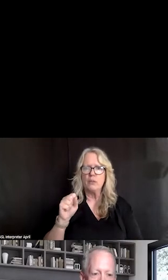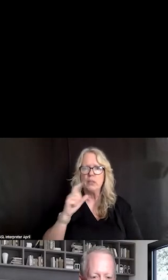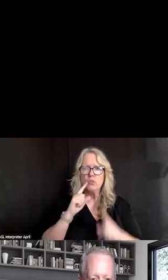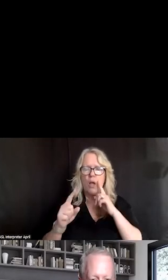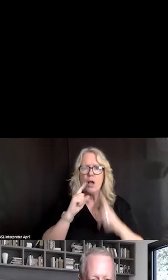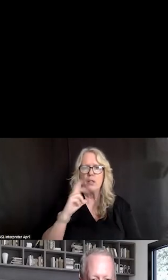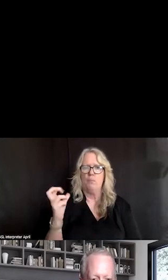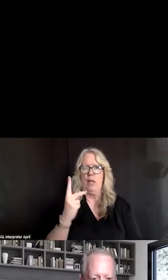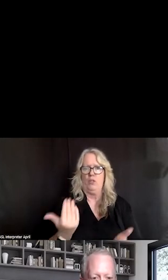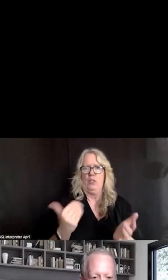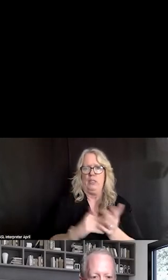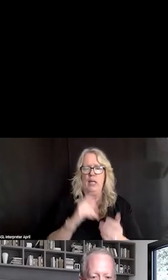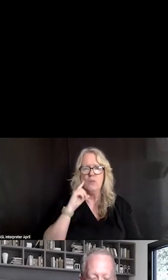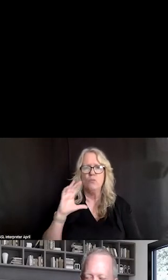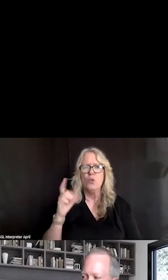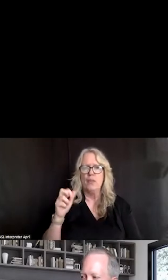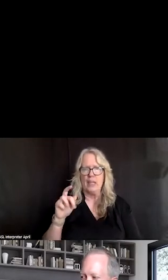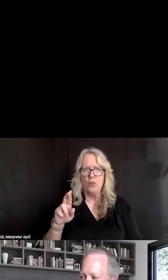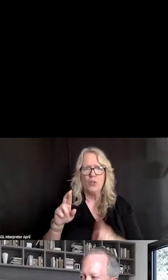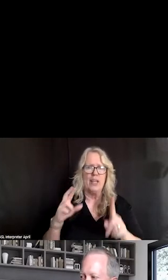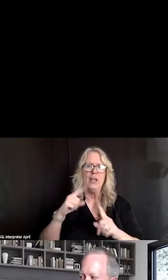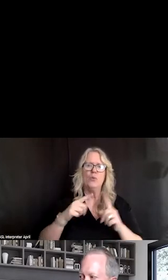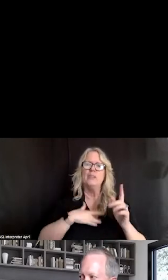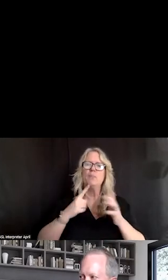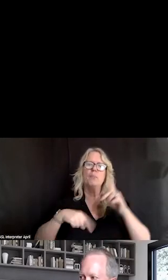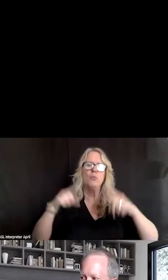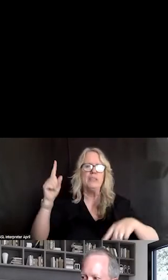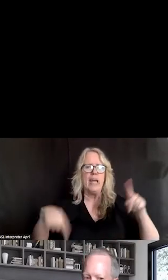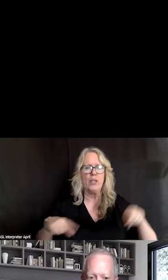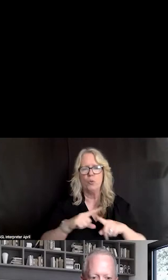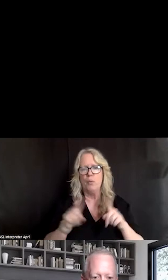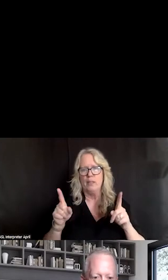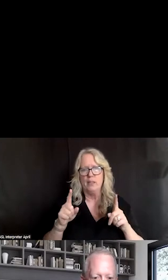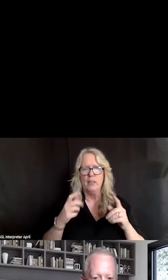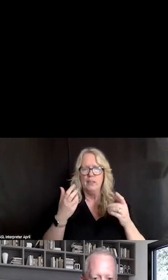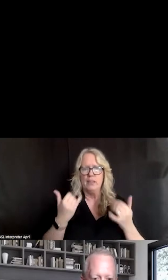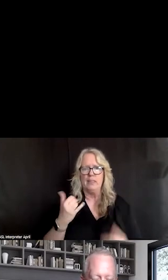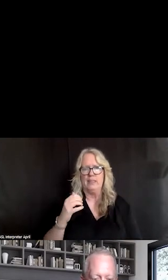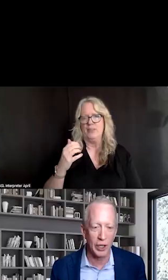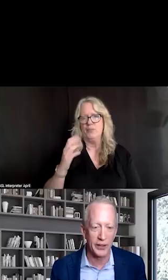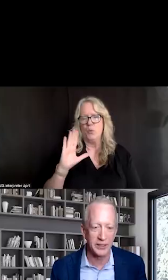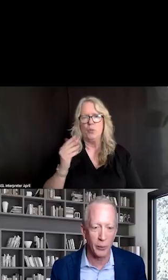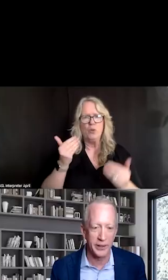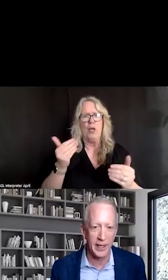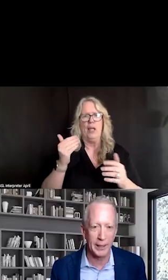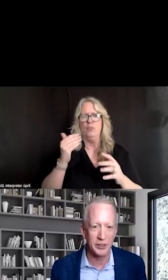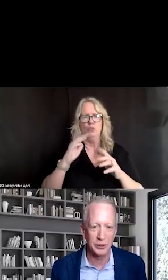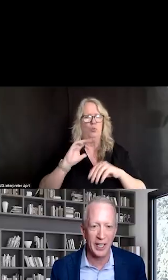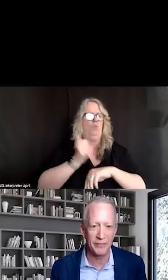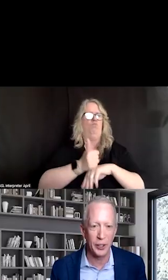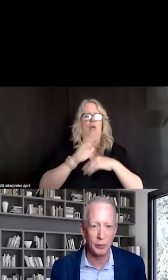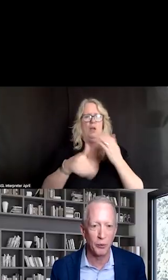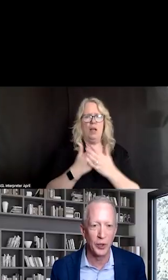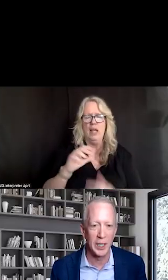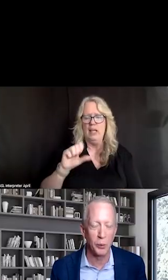back again to the calculator. We usually stagger these, but Steph, we decided to launch all this at one time. So